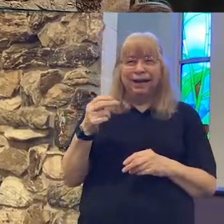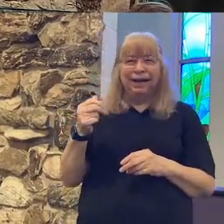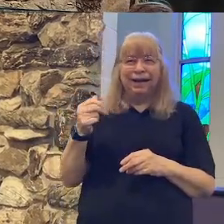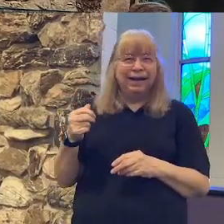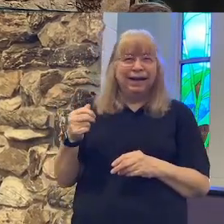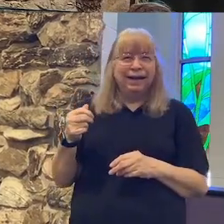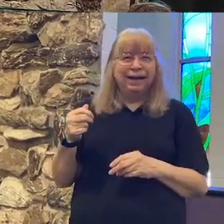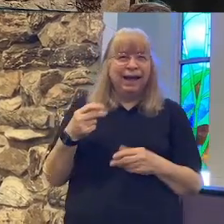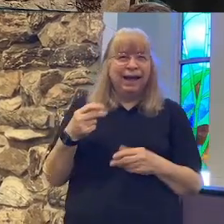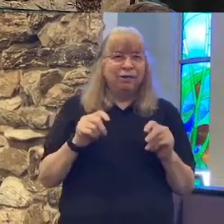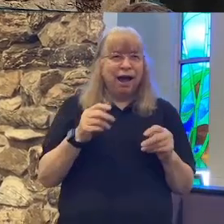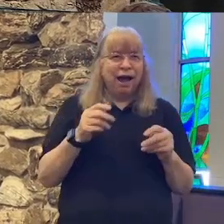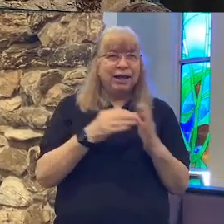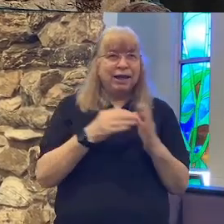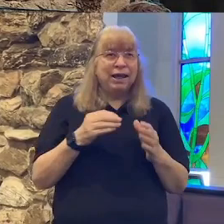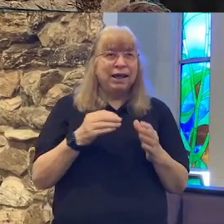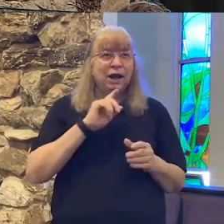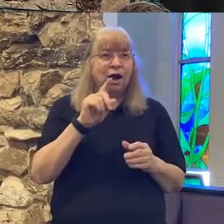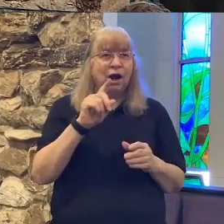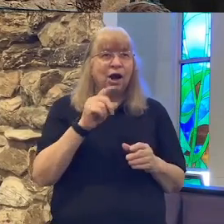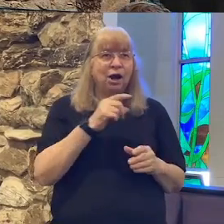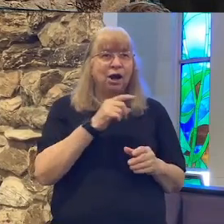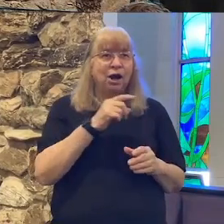Try it again. Are you ready?